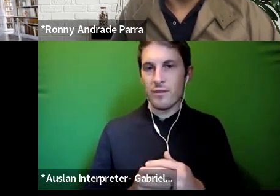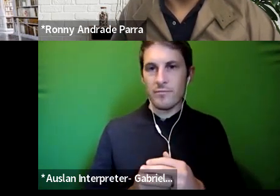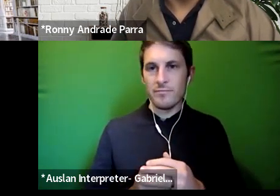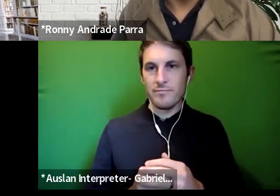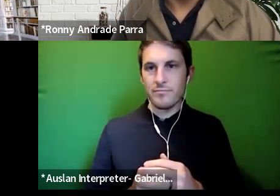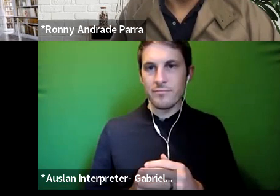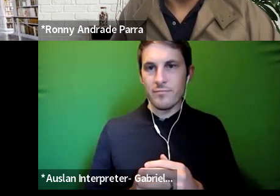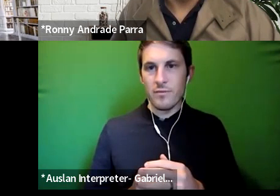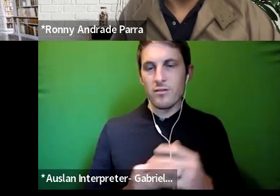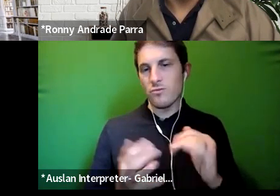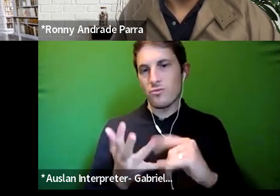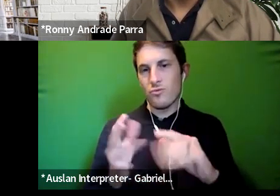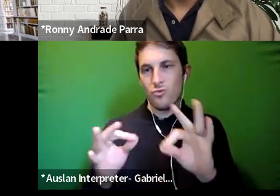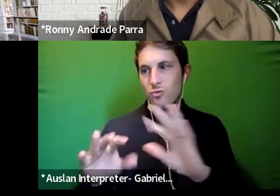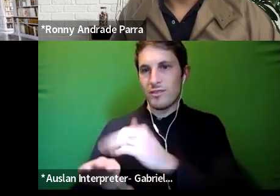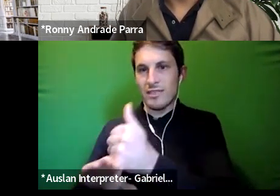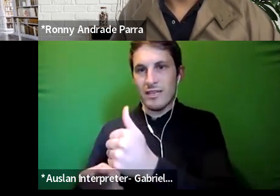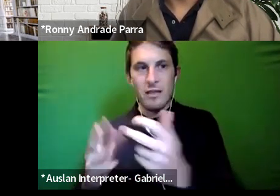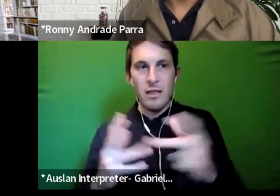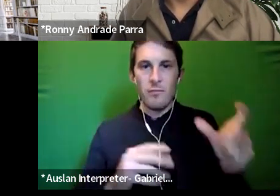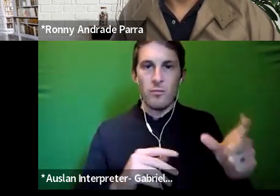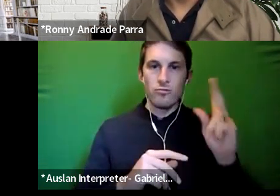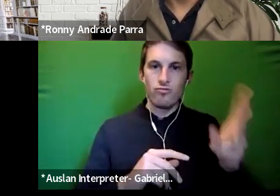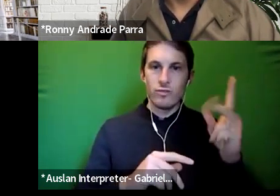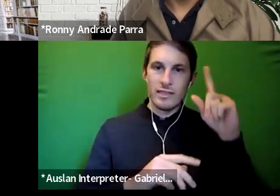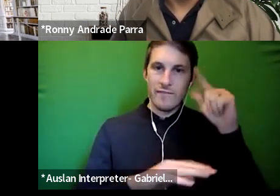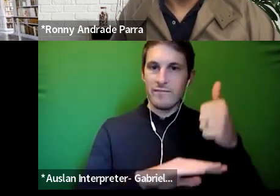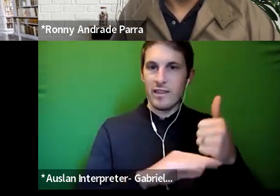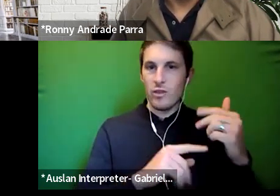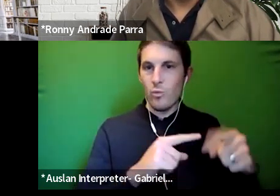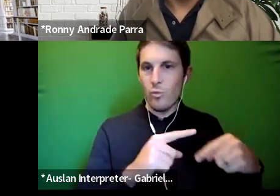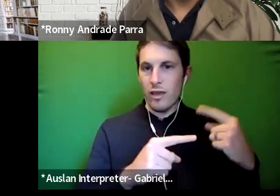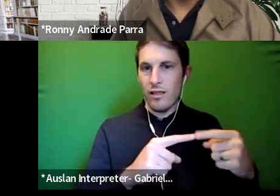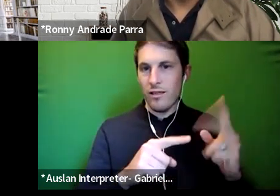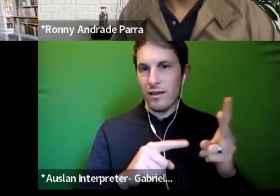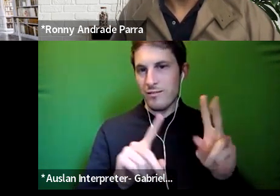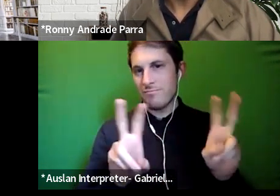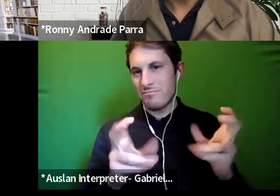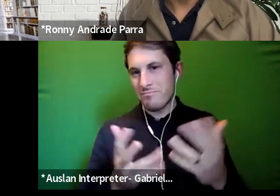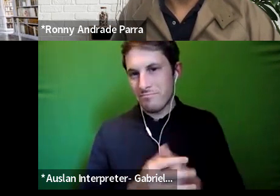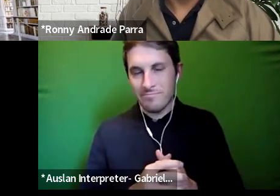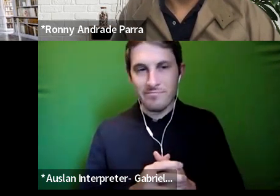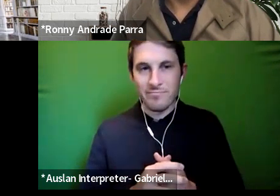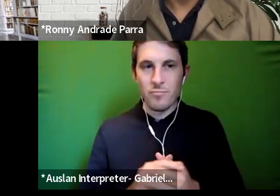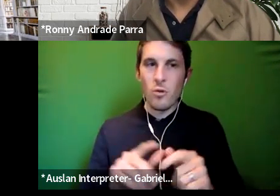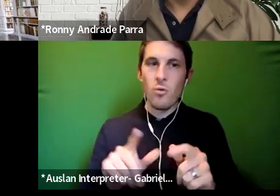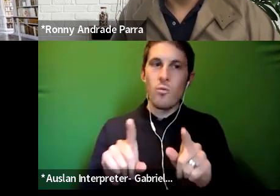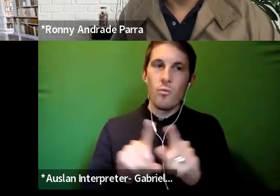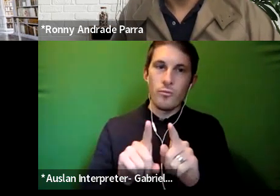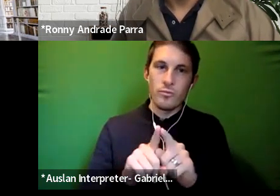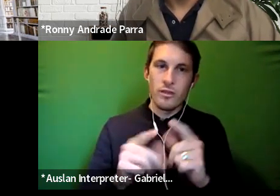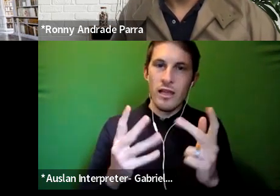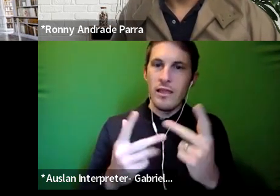we don't reinvent the wheel, basically. And I guess another important thing is about standards.